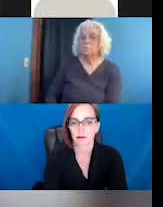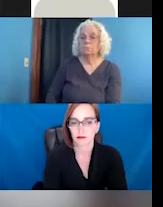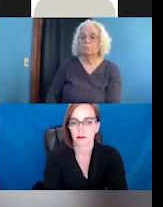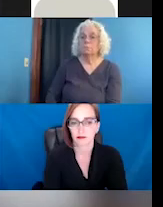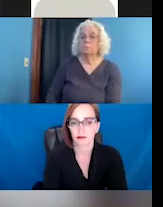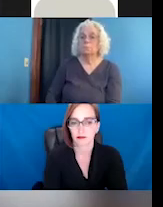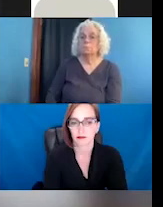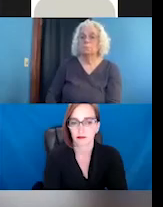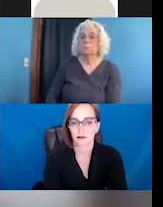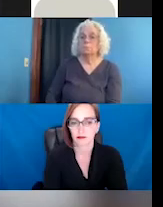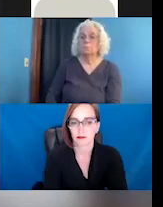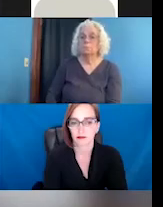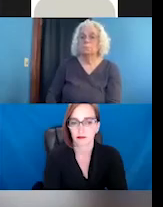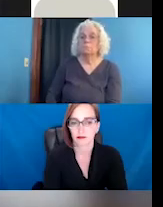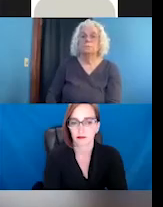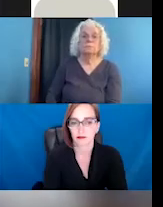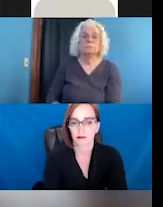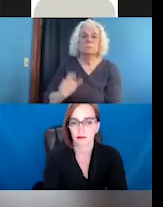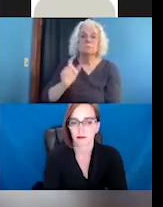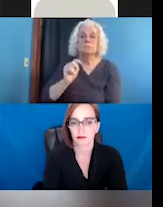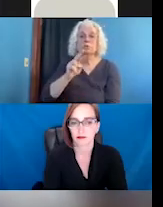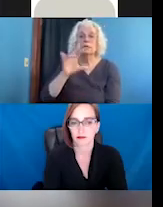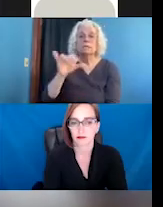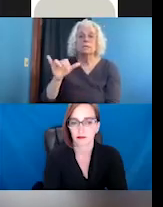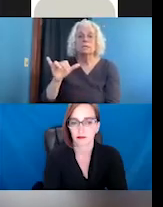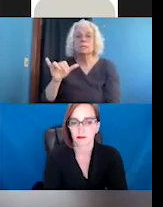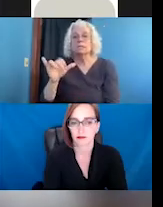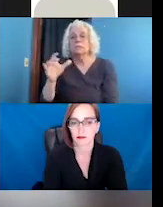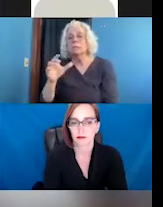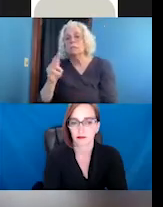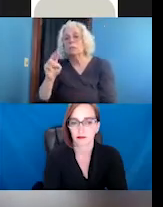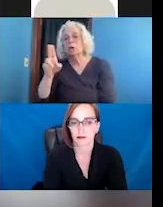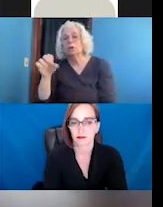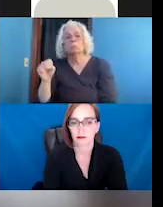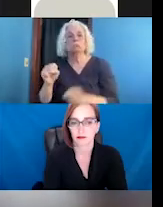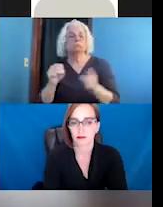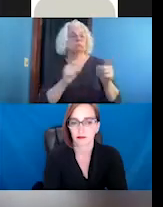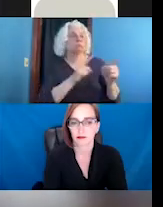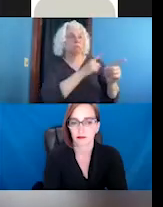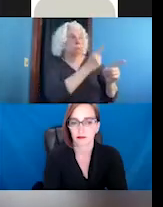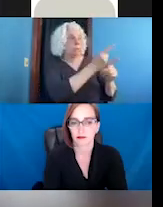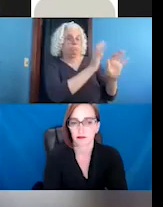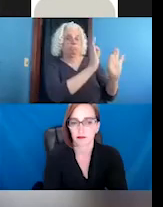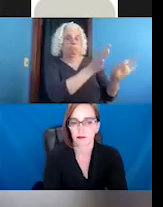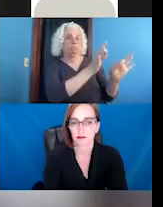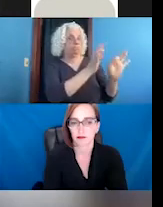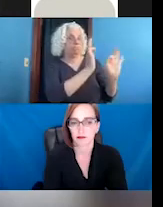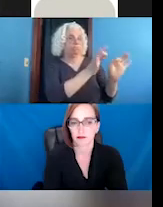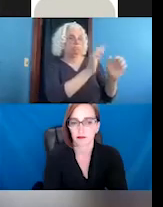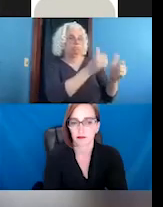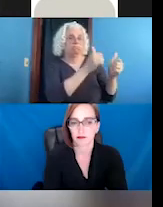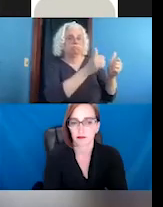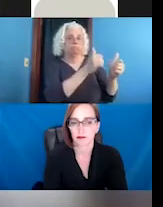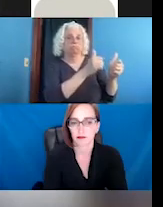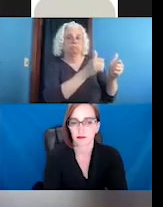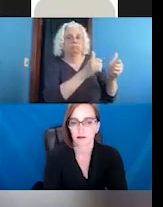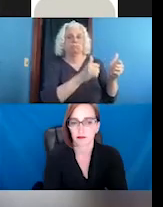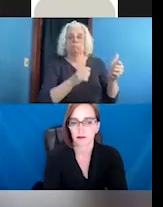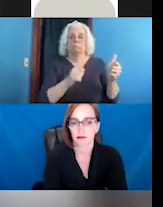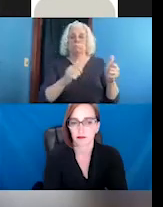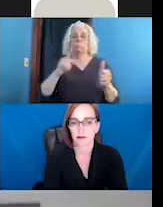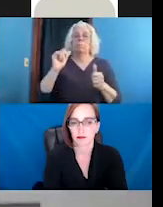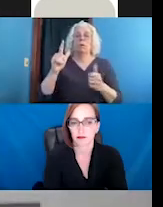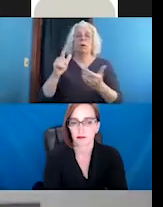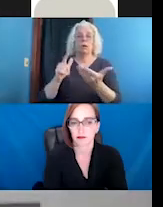Neil, Tracy, Marcus? I think you captured it well. I think so too. Great. Steve,